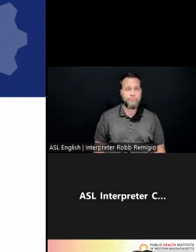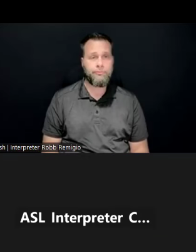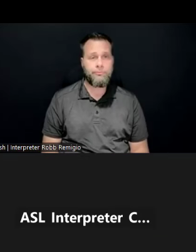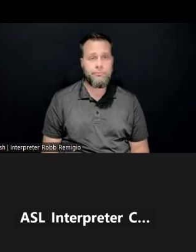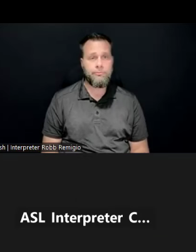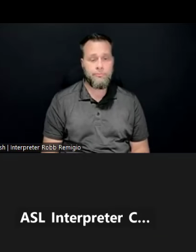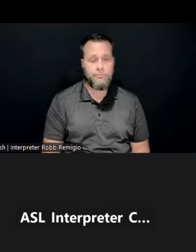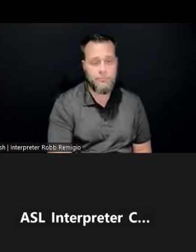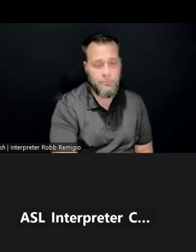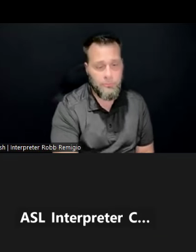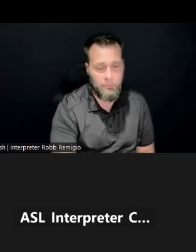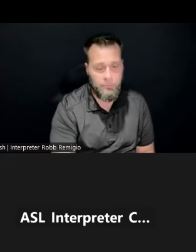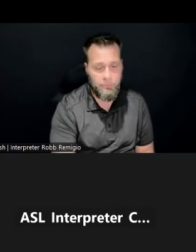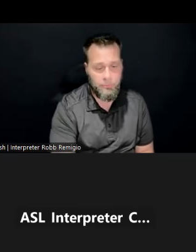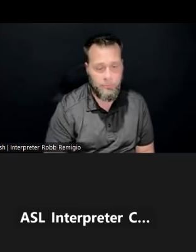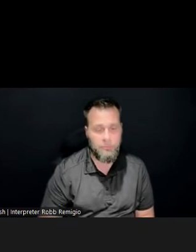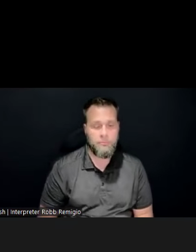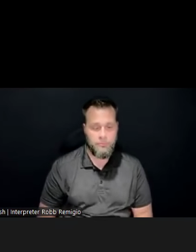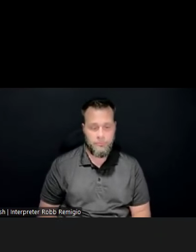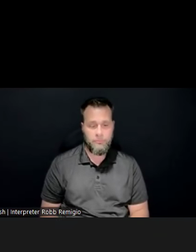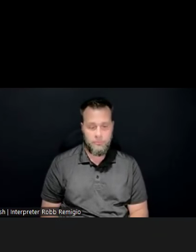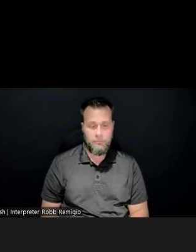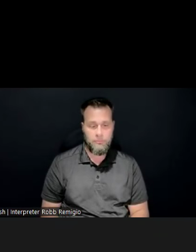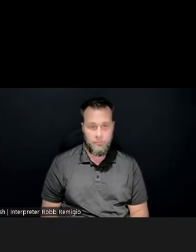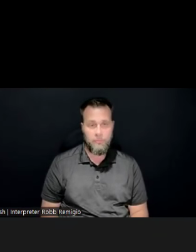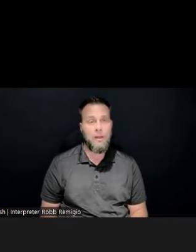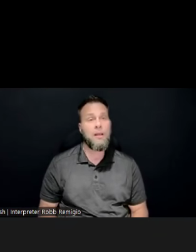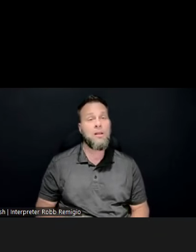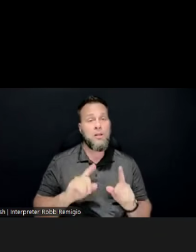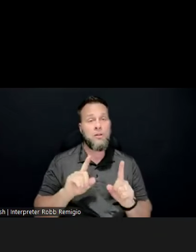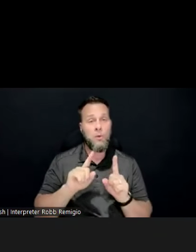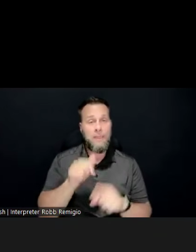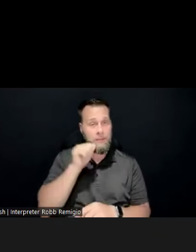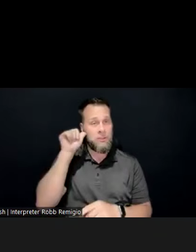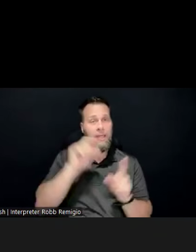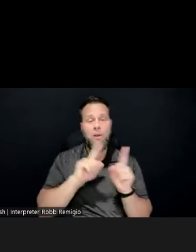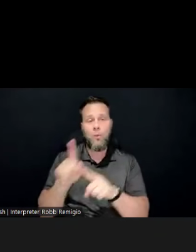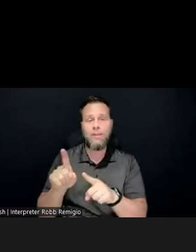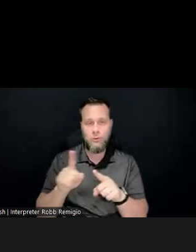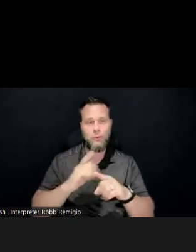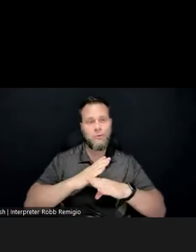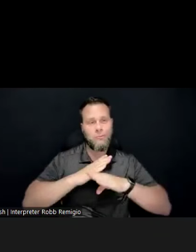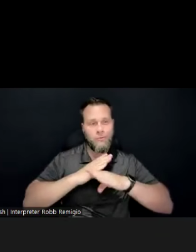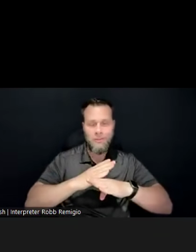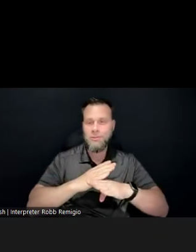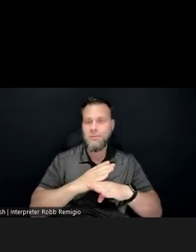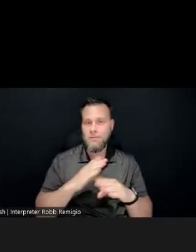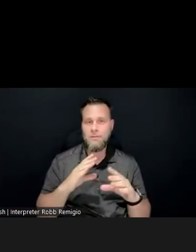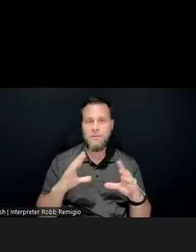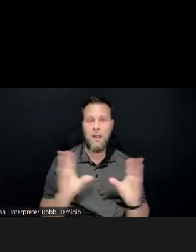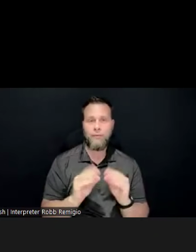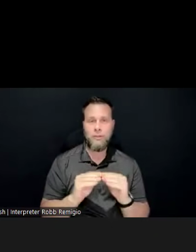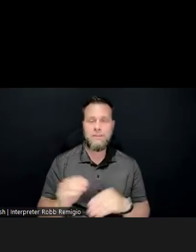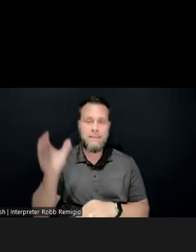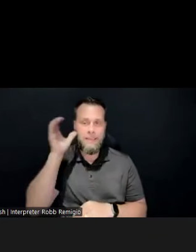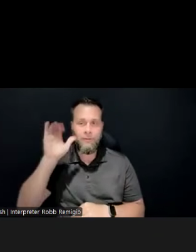I had the fortunate to go to Ounce of Prevention conference yesterday and in hearing that presentation. Thank you both,